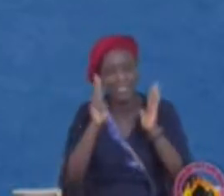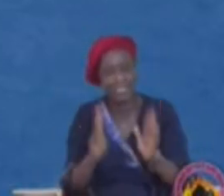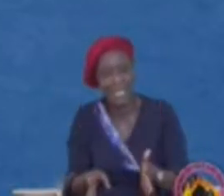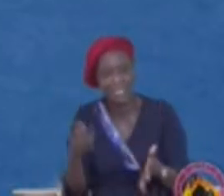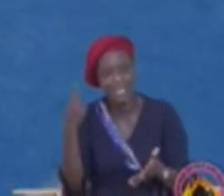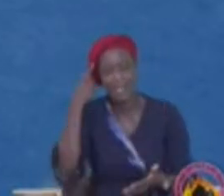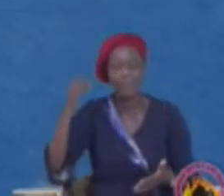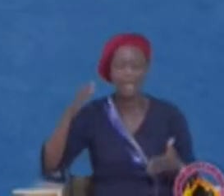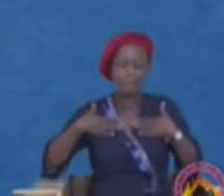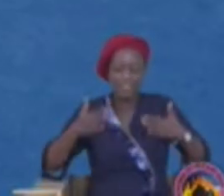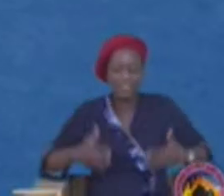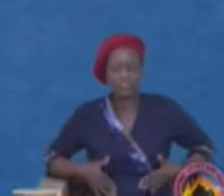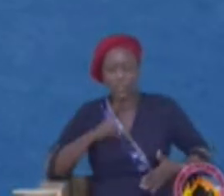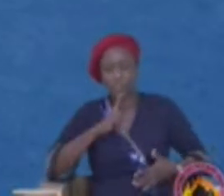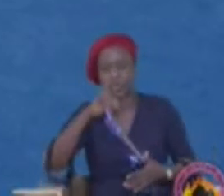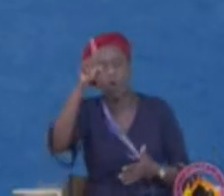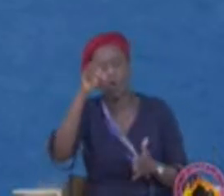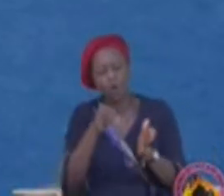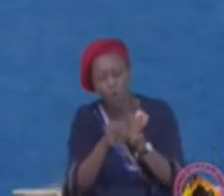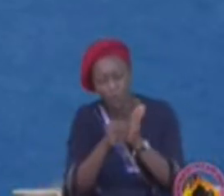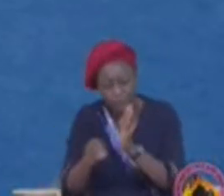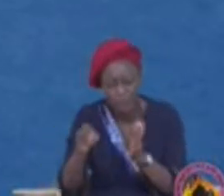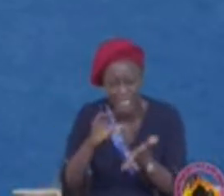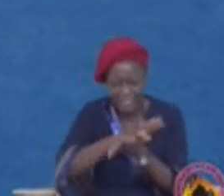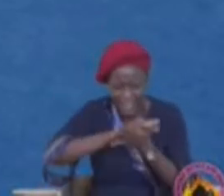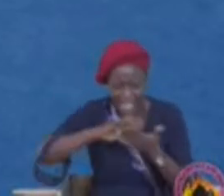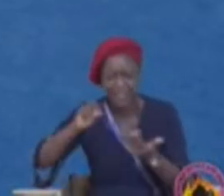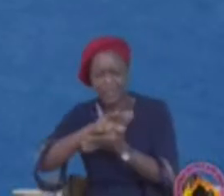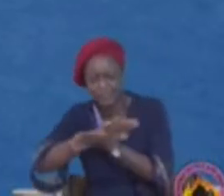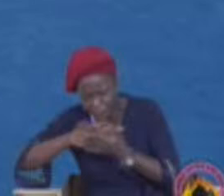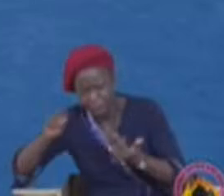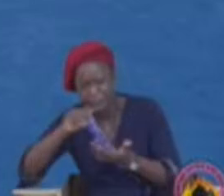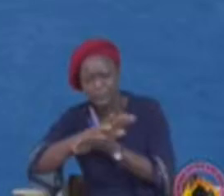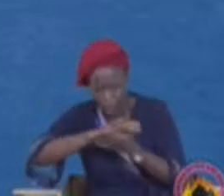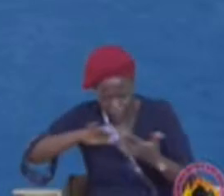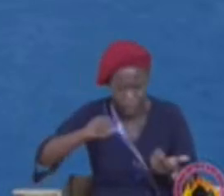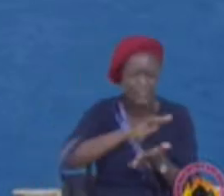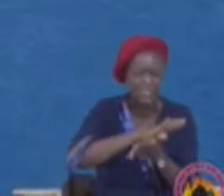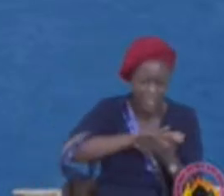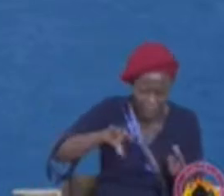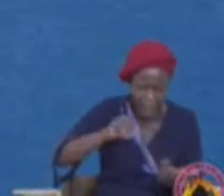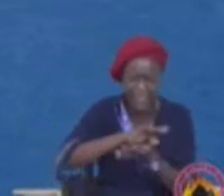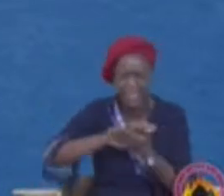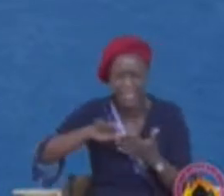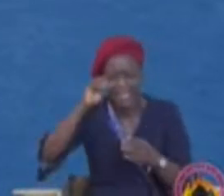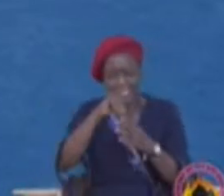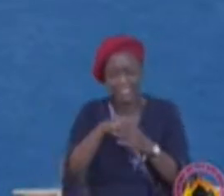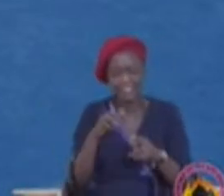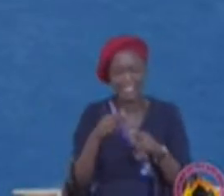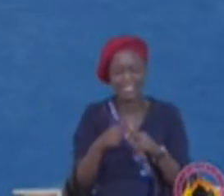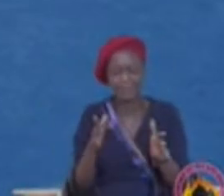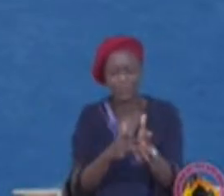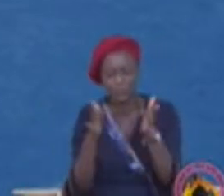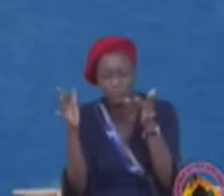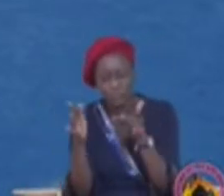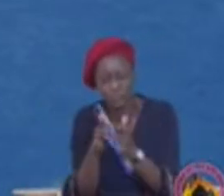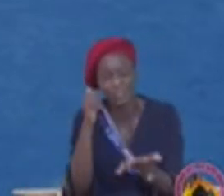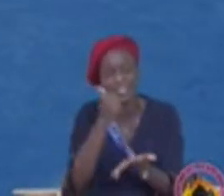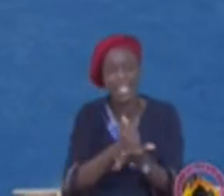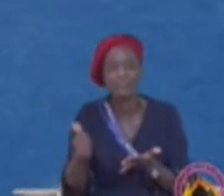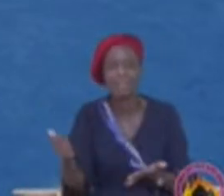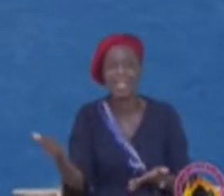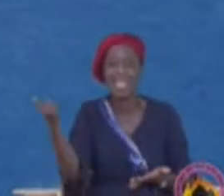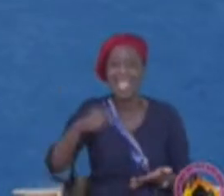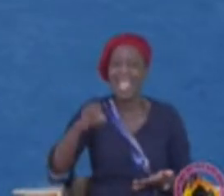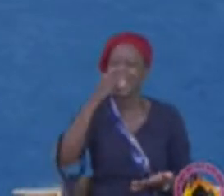body is not your candidate. Clear away. Clear away. Clear away. In the name of Jesus. Any curse